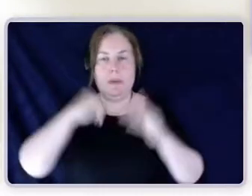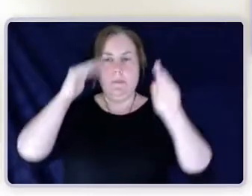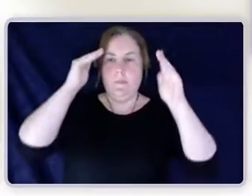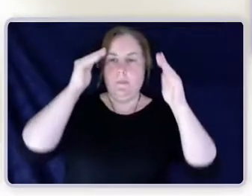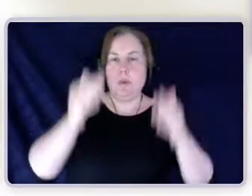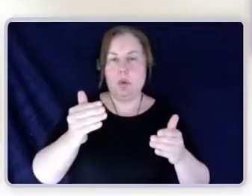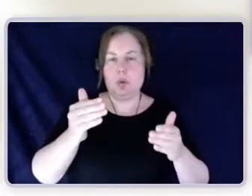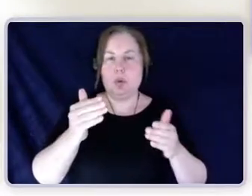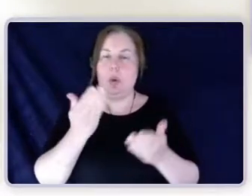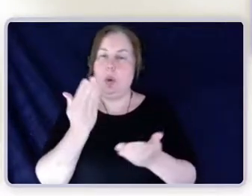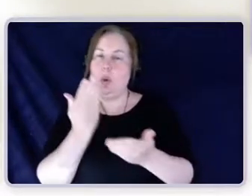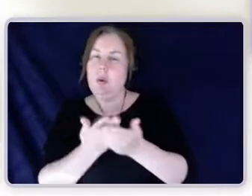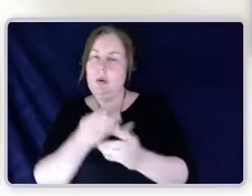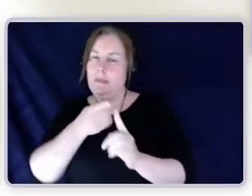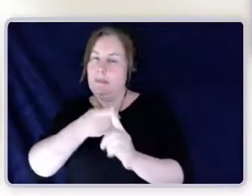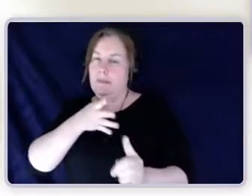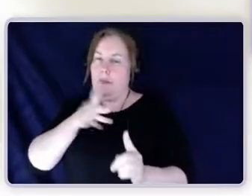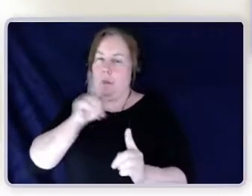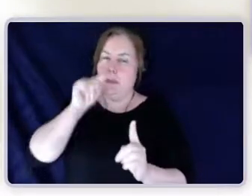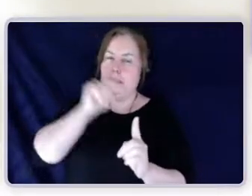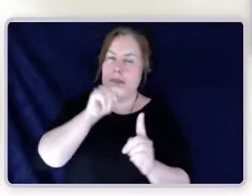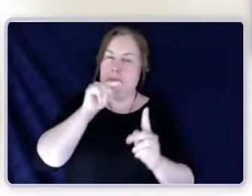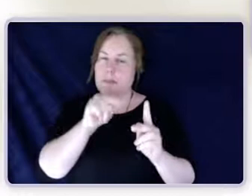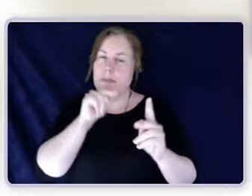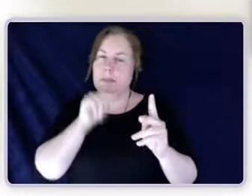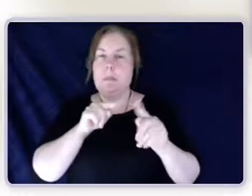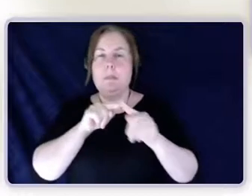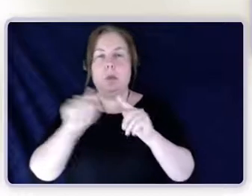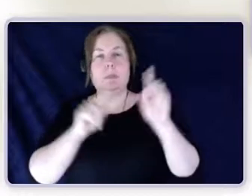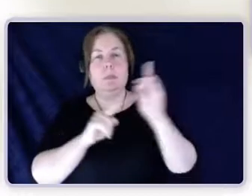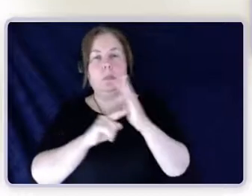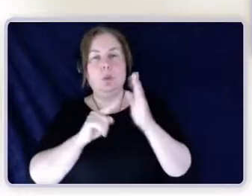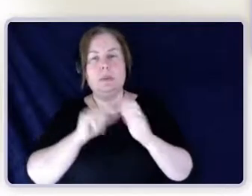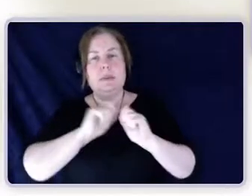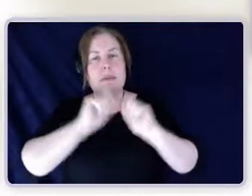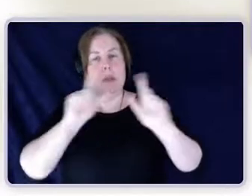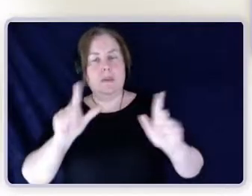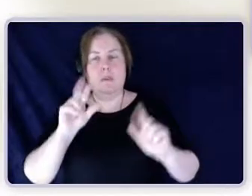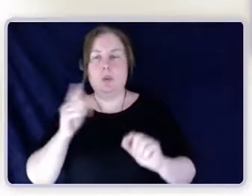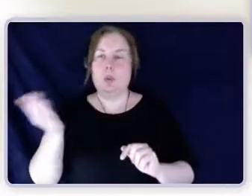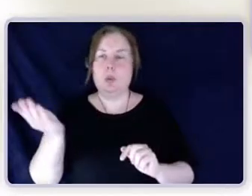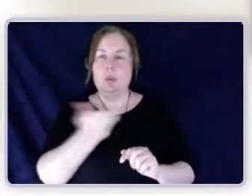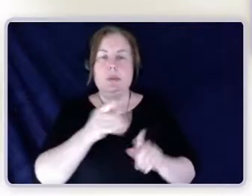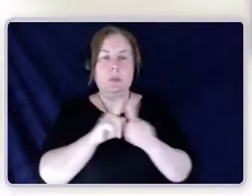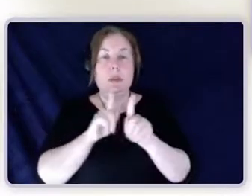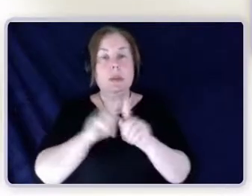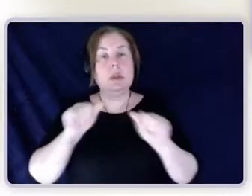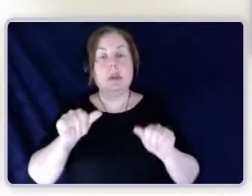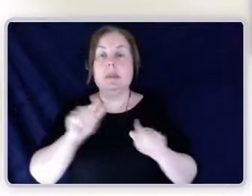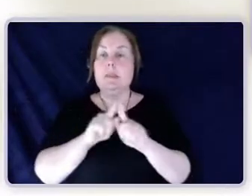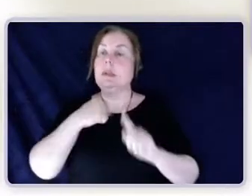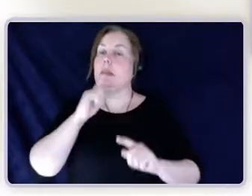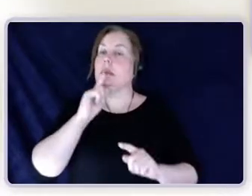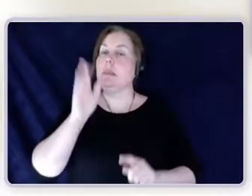more attention to the really important slides for you as well, okay? So as I said before, there's a star over the